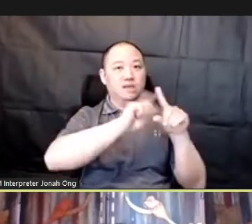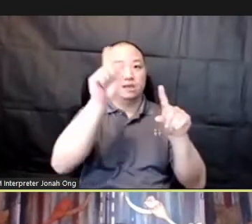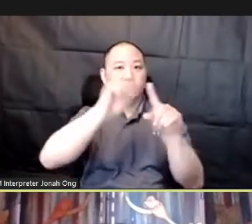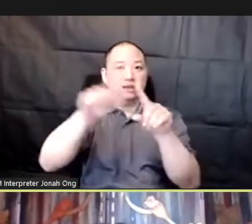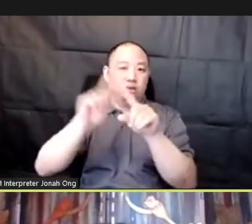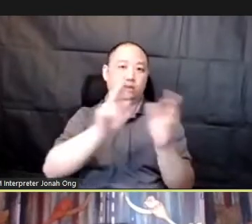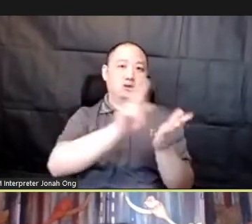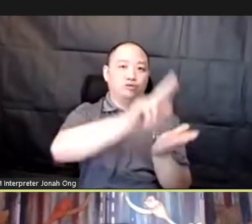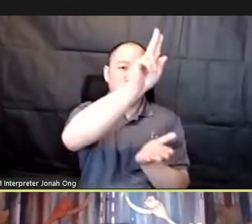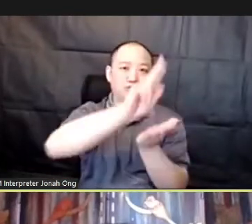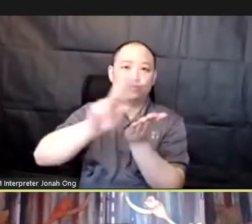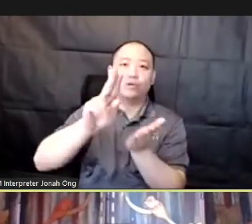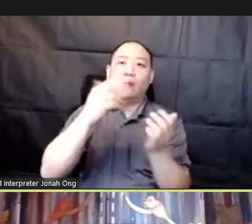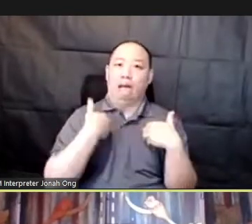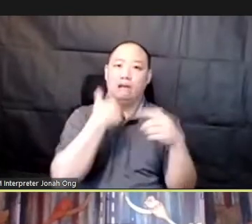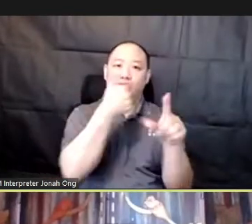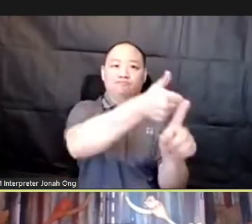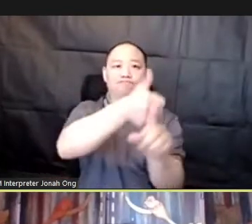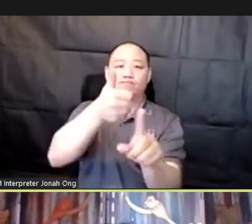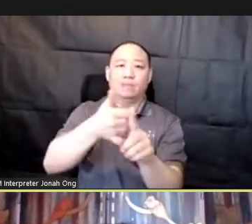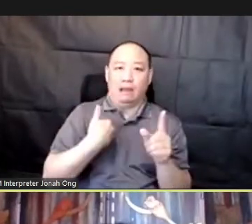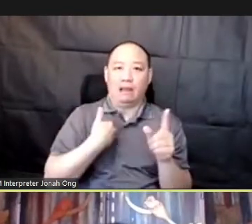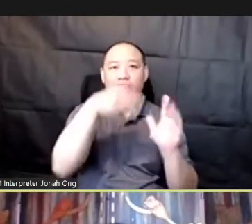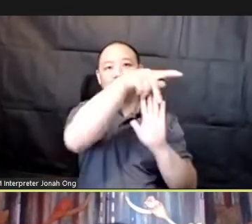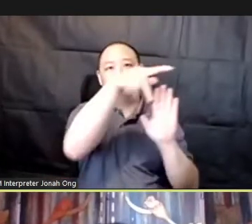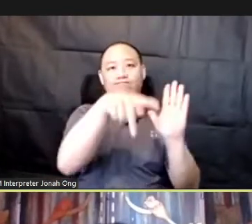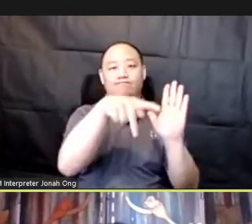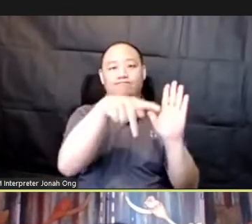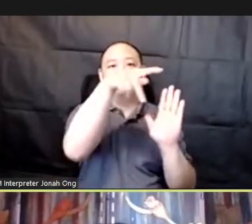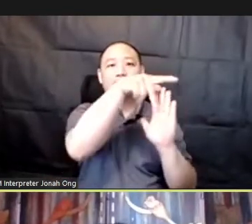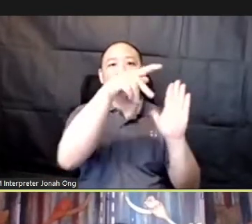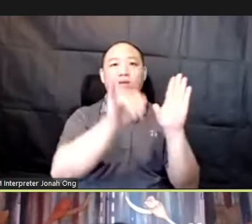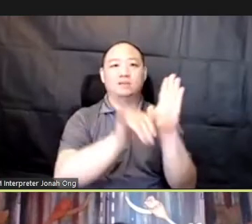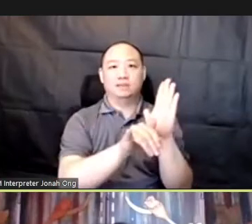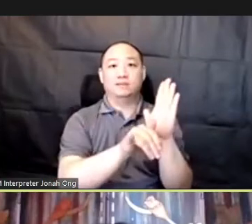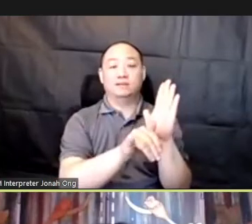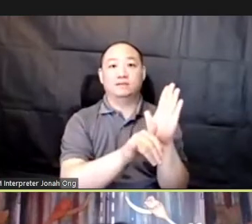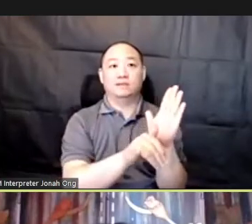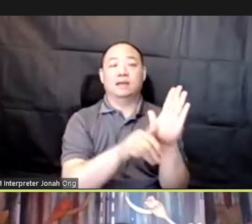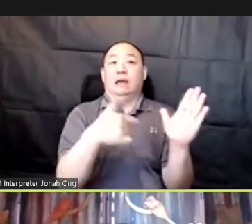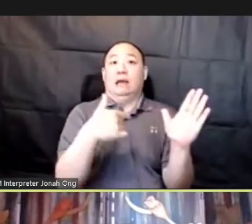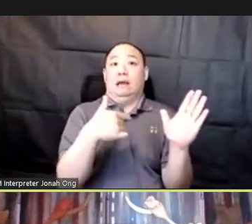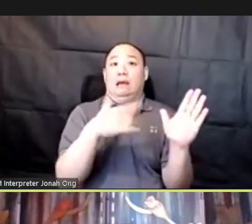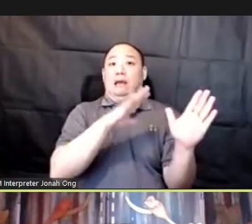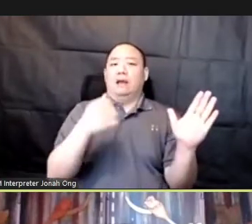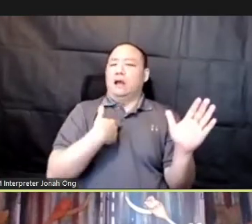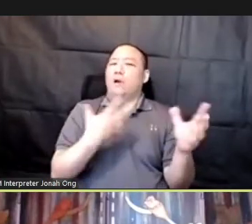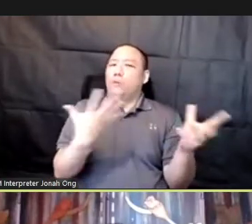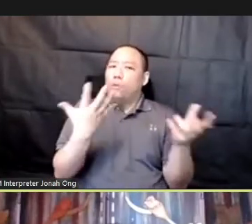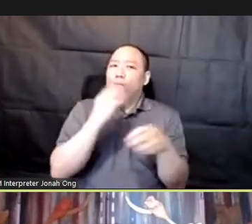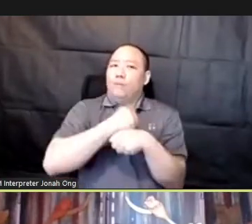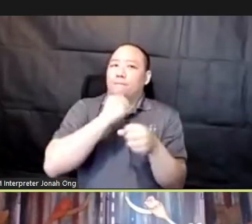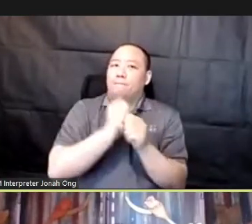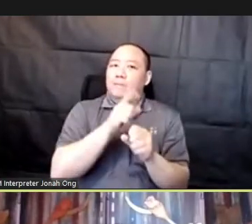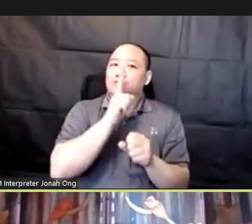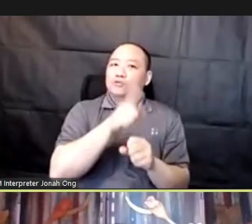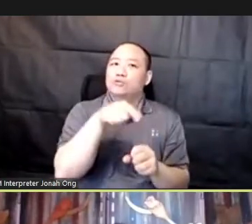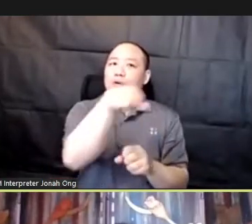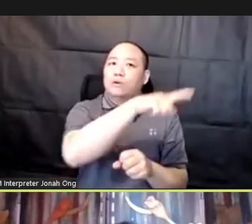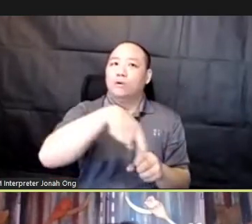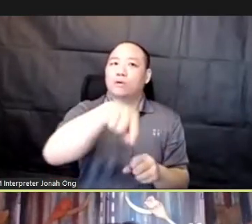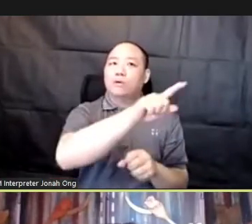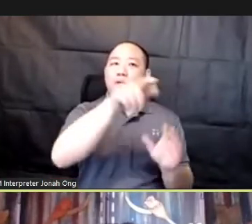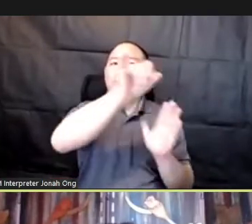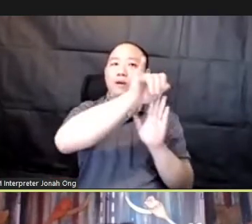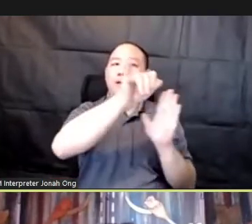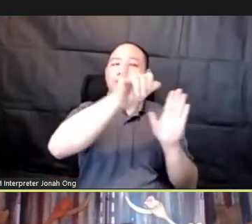itself in order to create a policy which is comprehensive. So it's not like the policy is just cut and